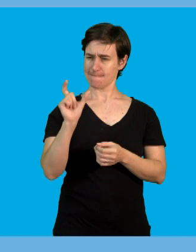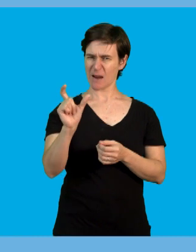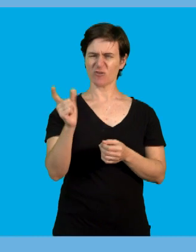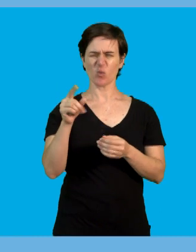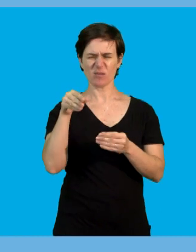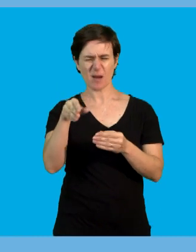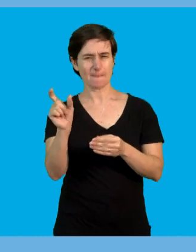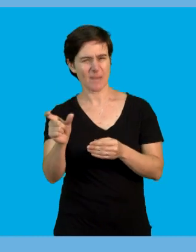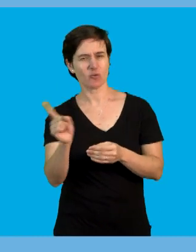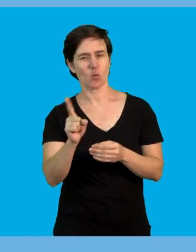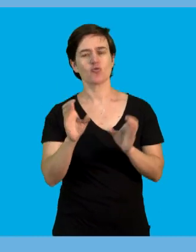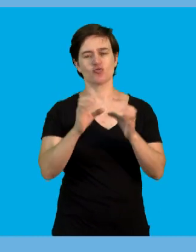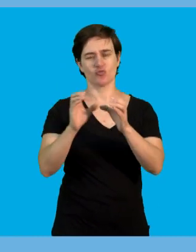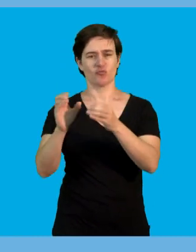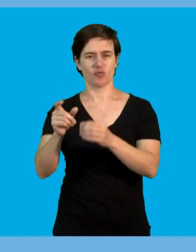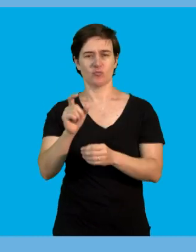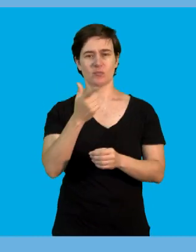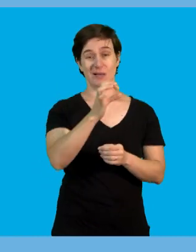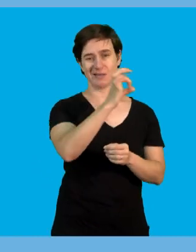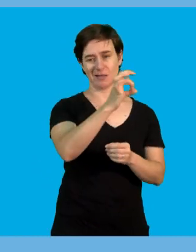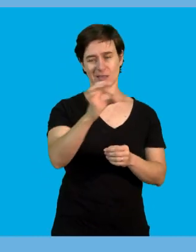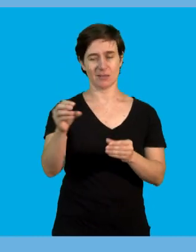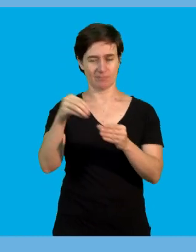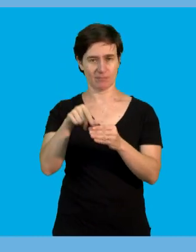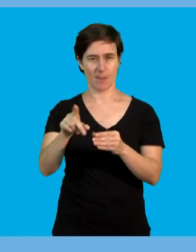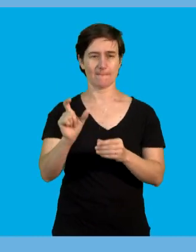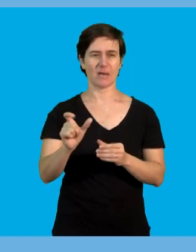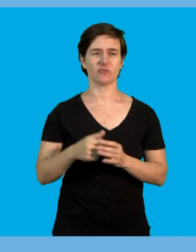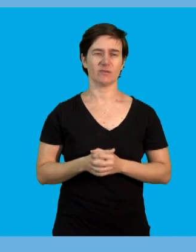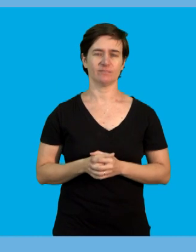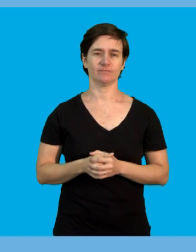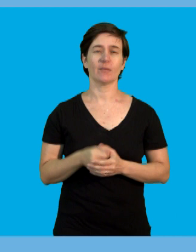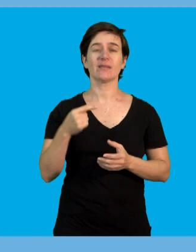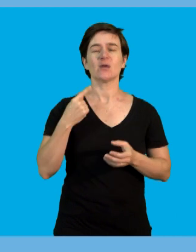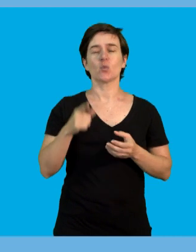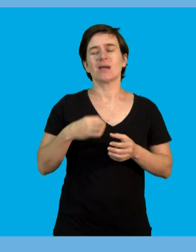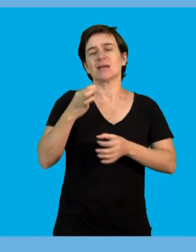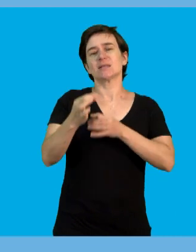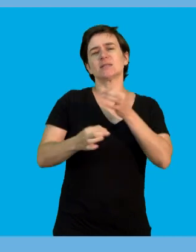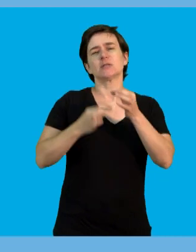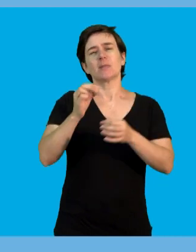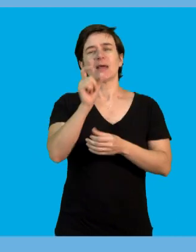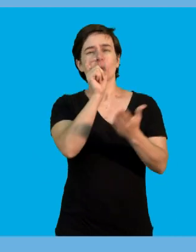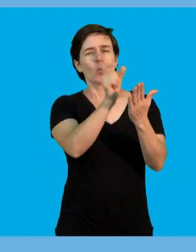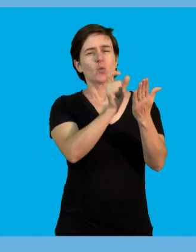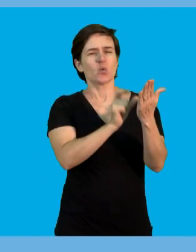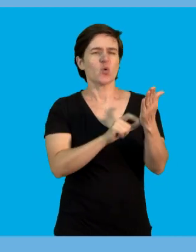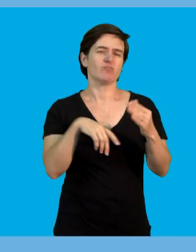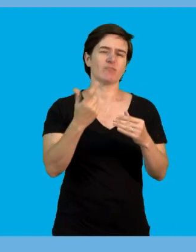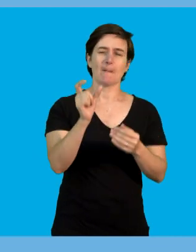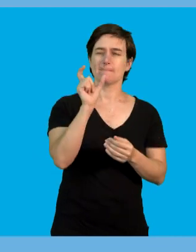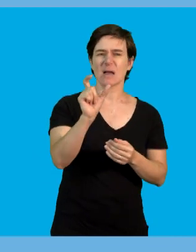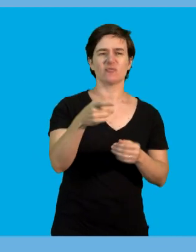as a group of cells. Then with that, to explain the main idea, we used words such as